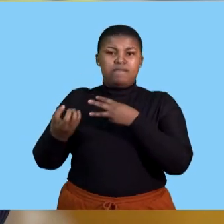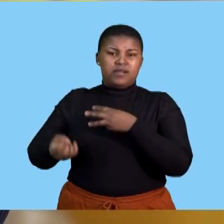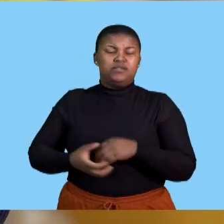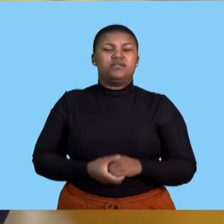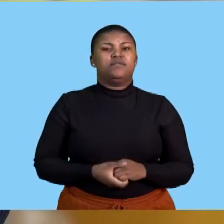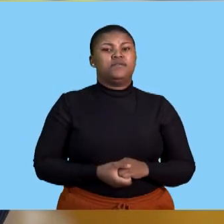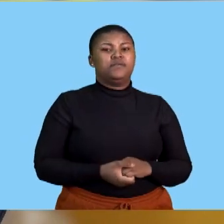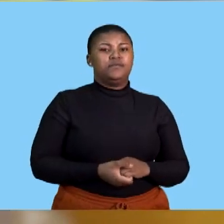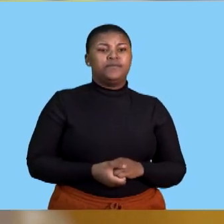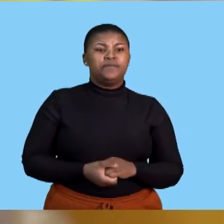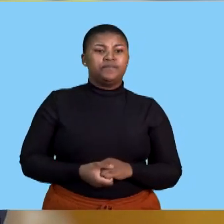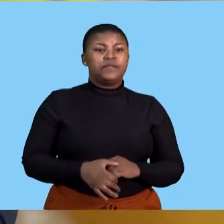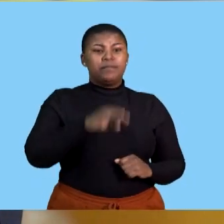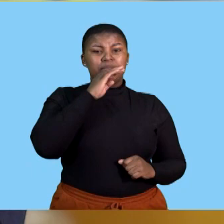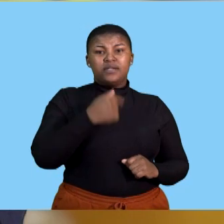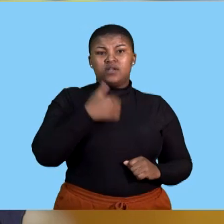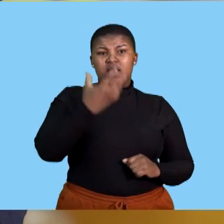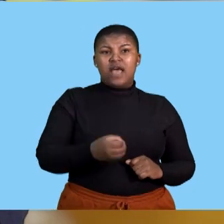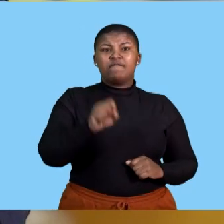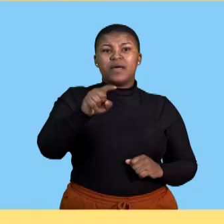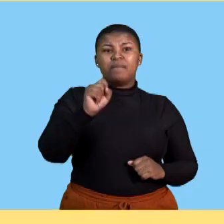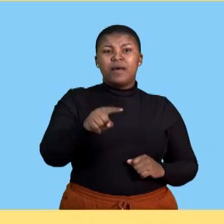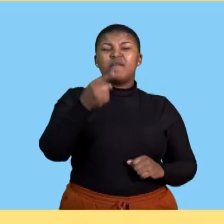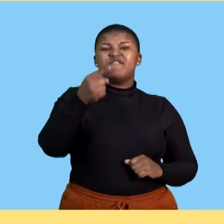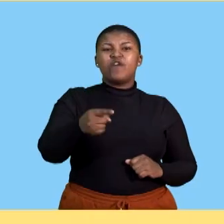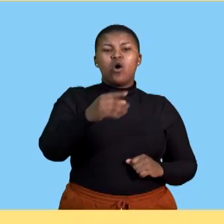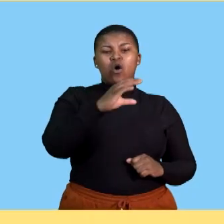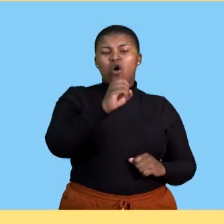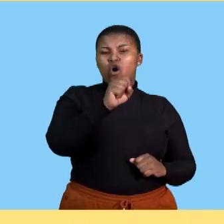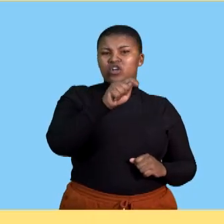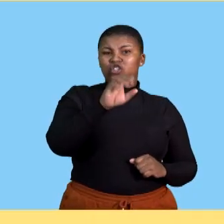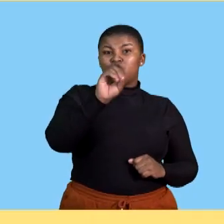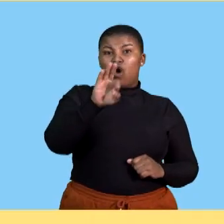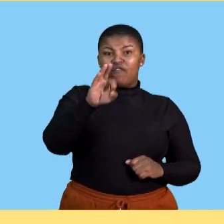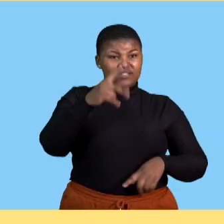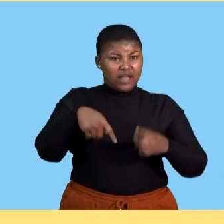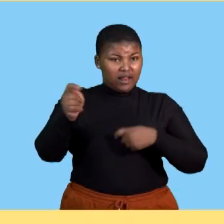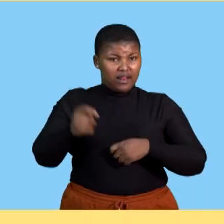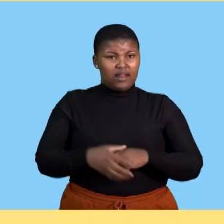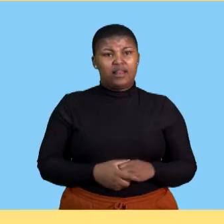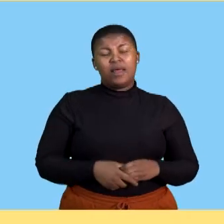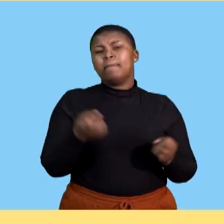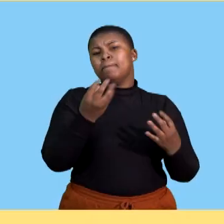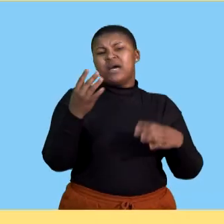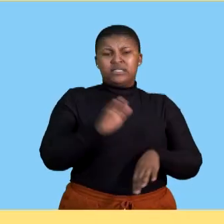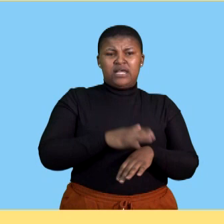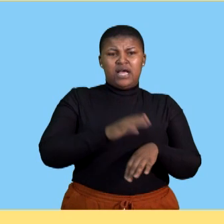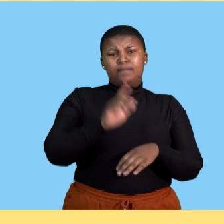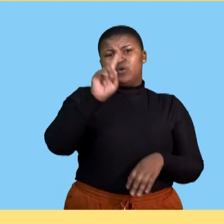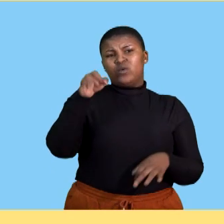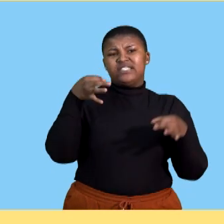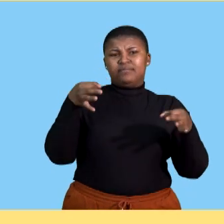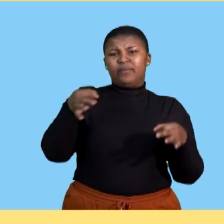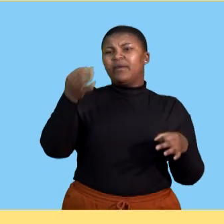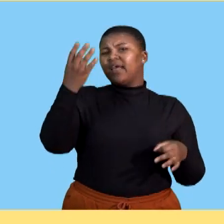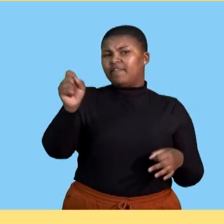include figures. So with us here, we have the gross profit on cost of sales. In most papers you would find they'll